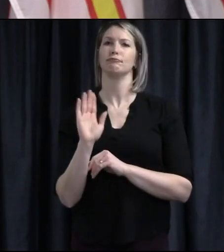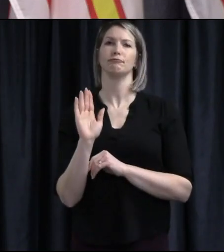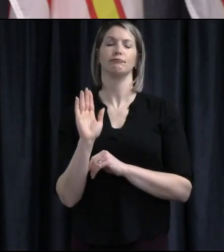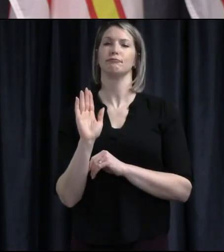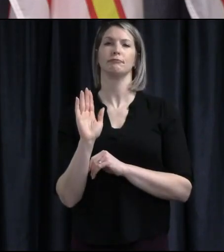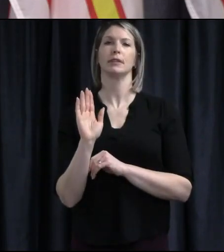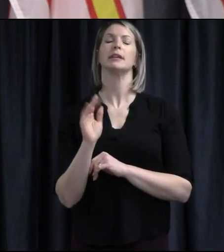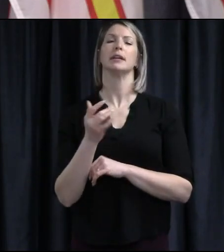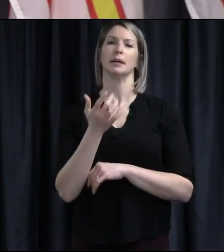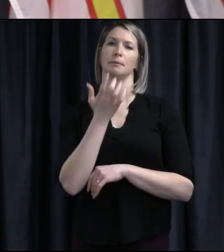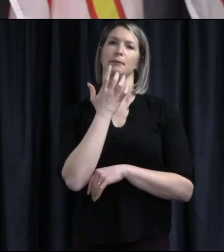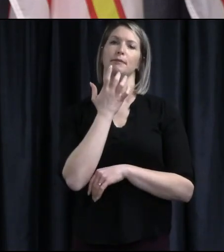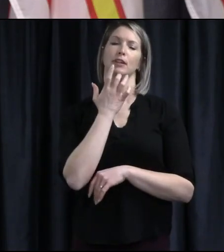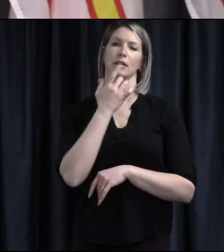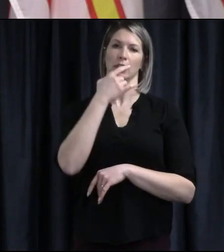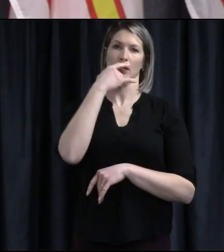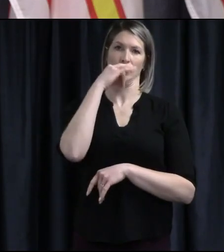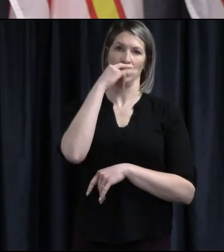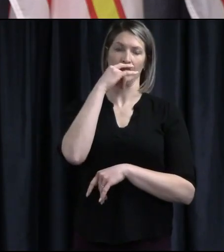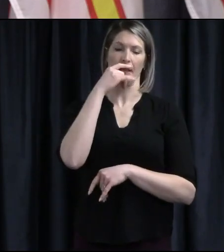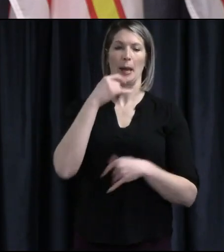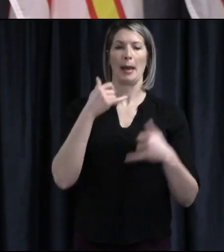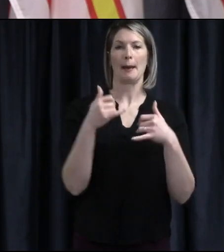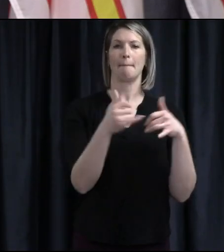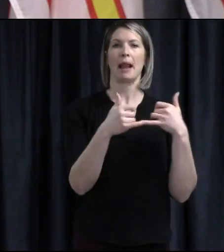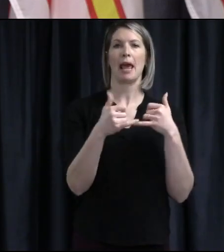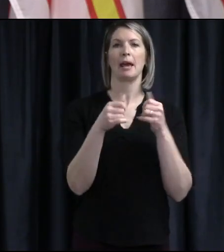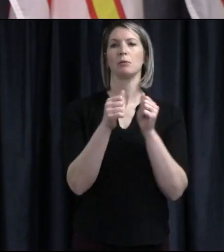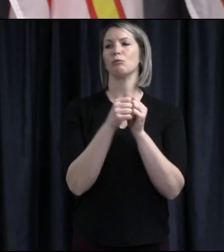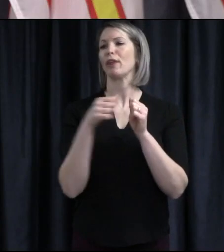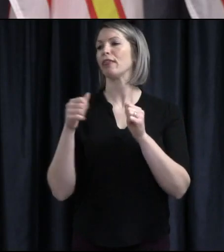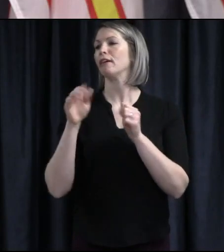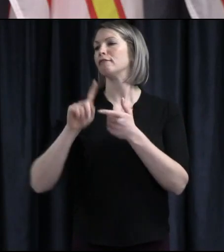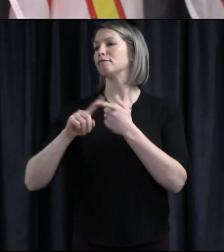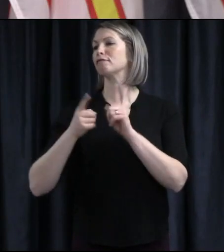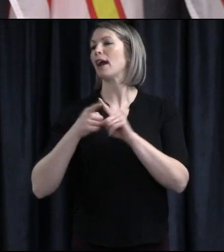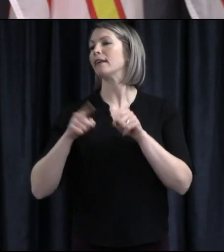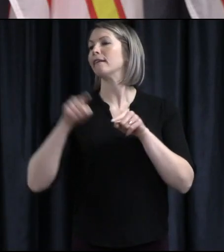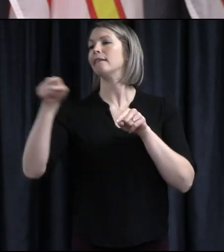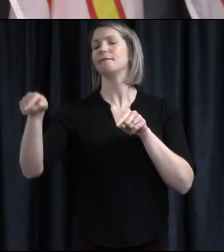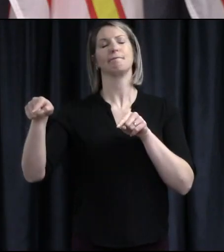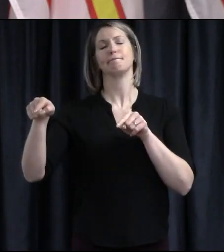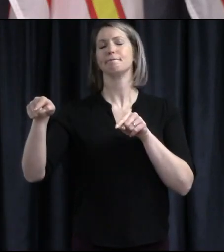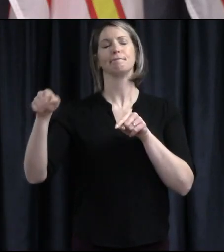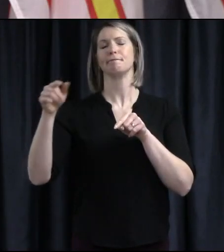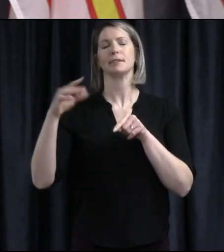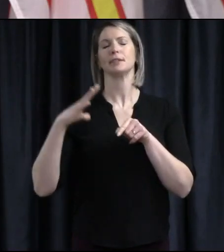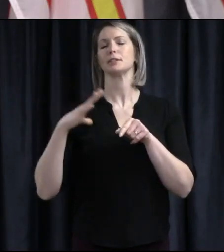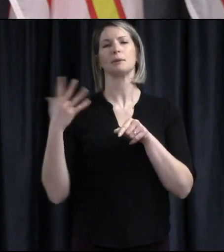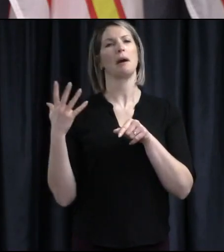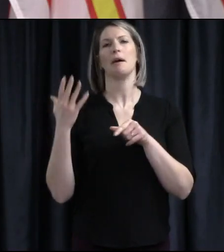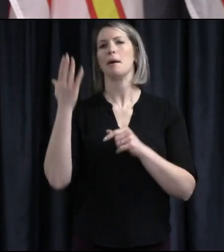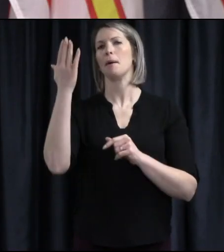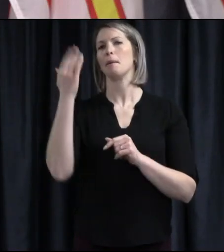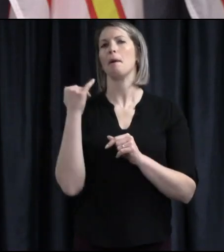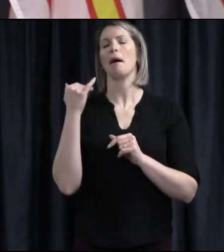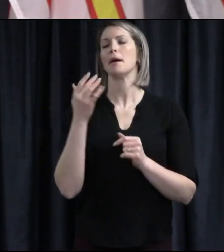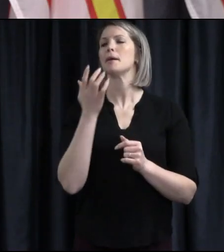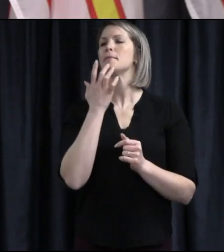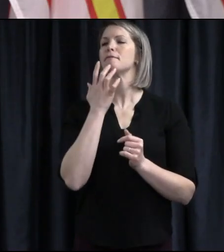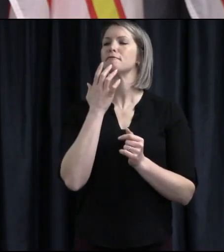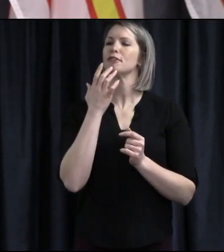for children to not be playing together as much as possible to prevent the spread of any